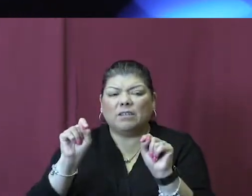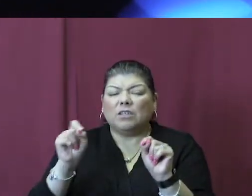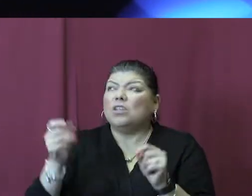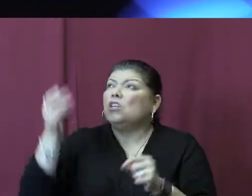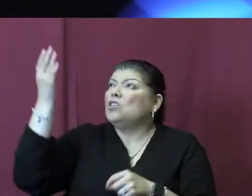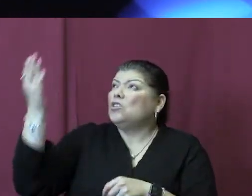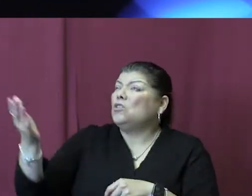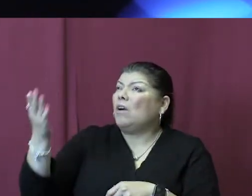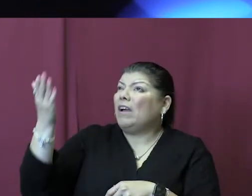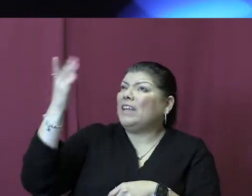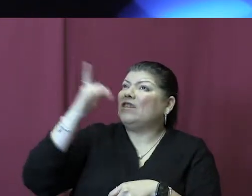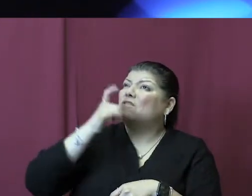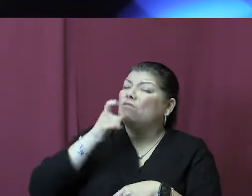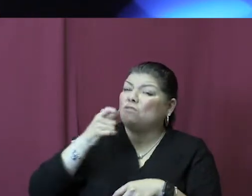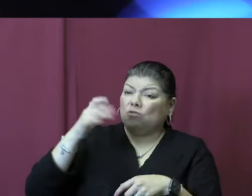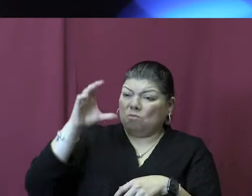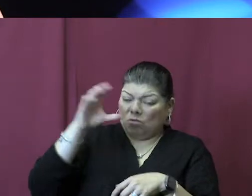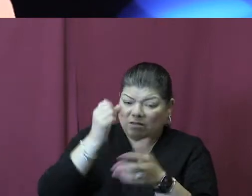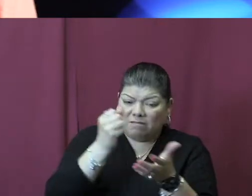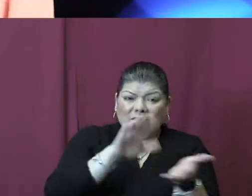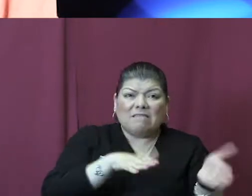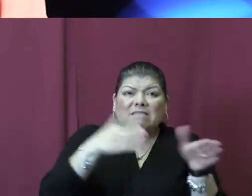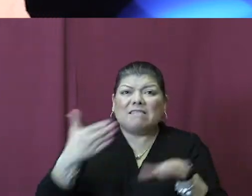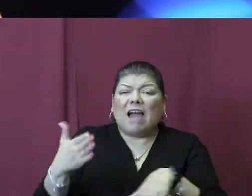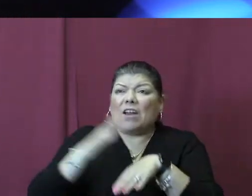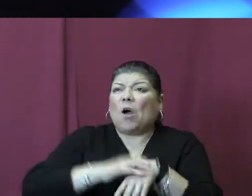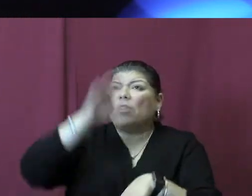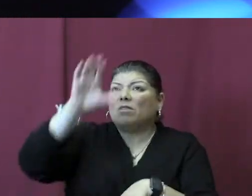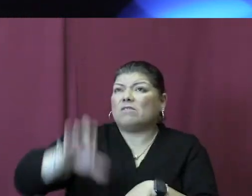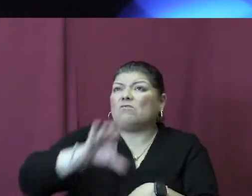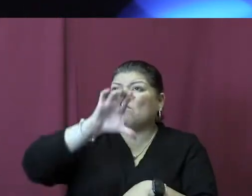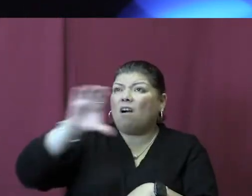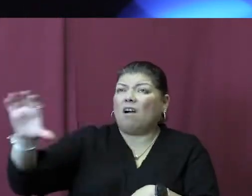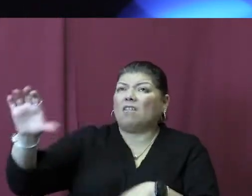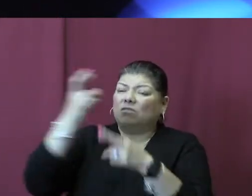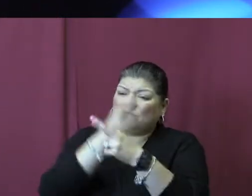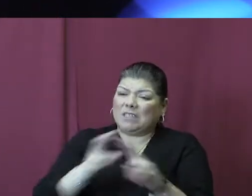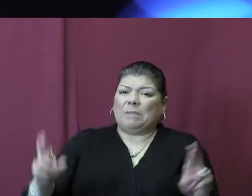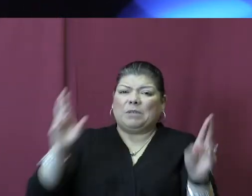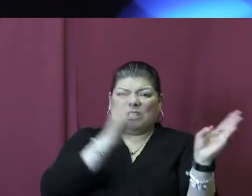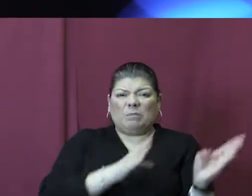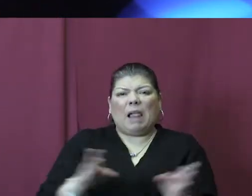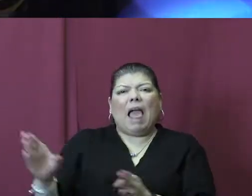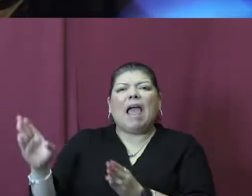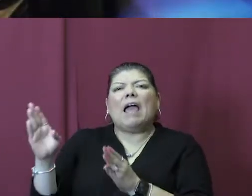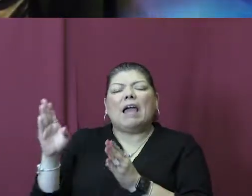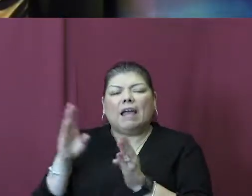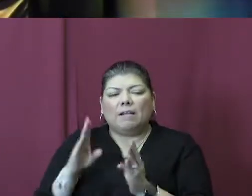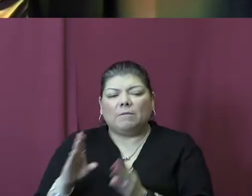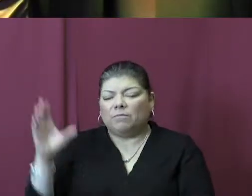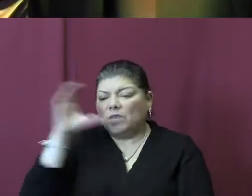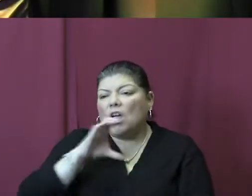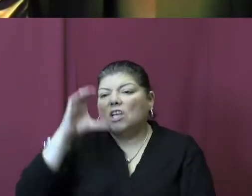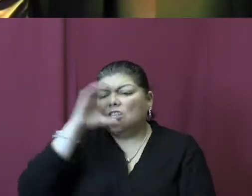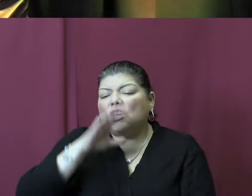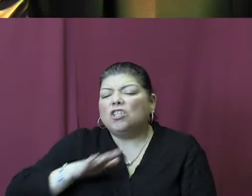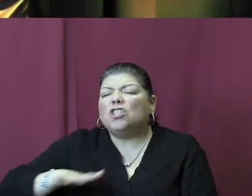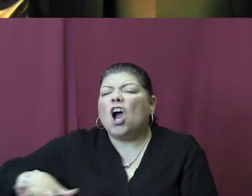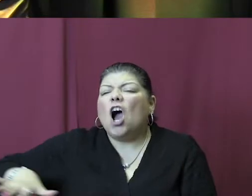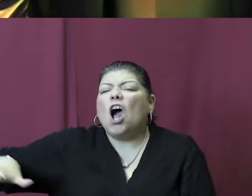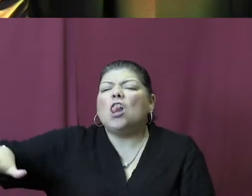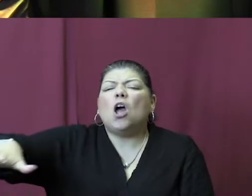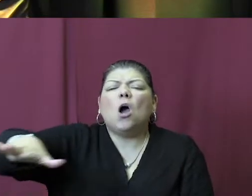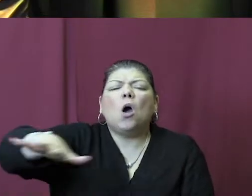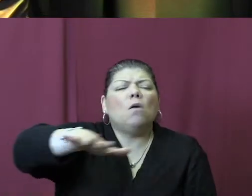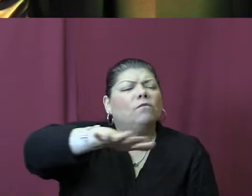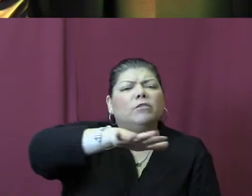plan. You are he who carried out redemption's plan. Searched all over. Searched